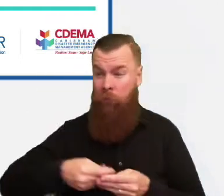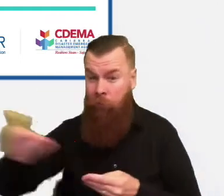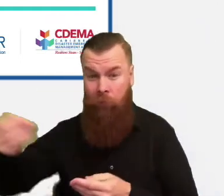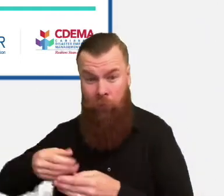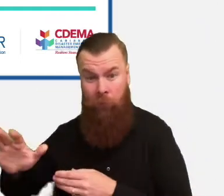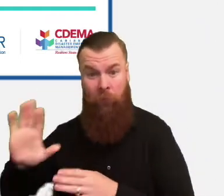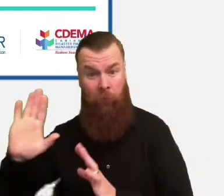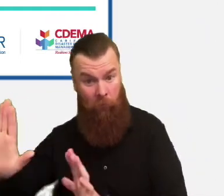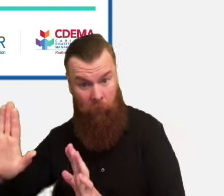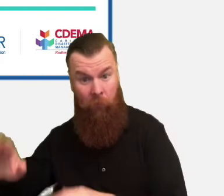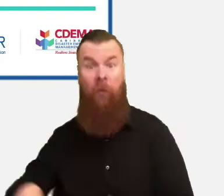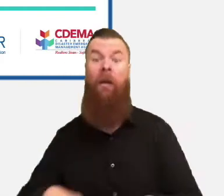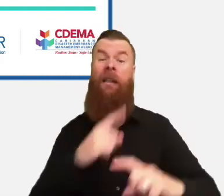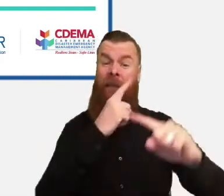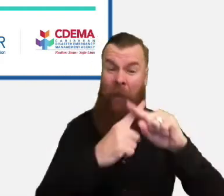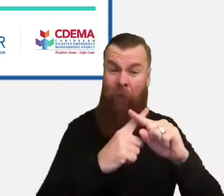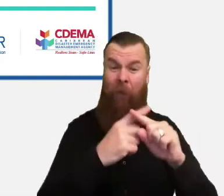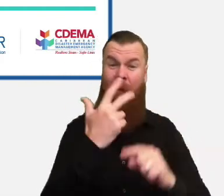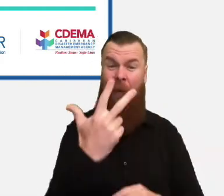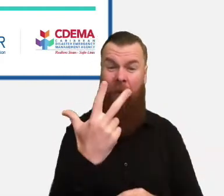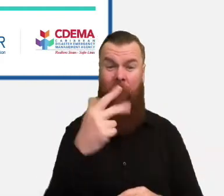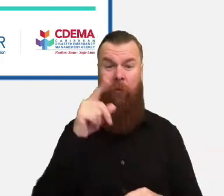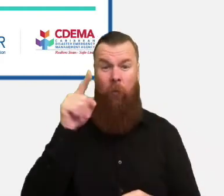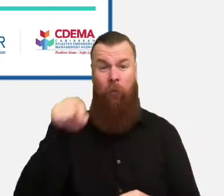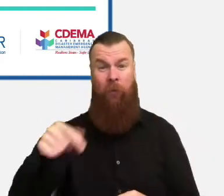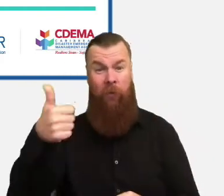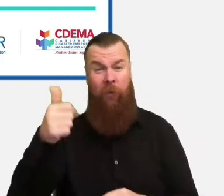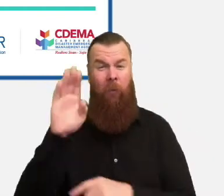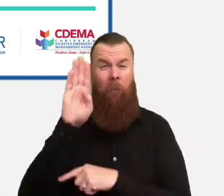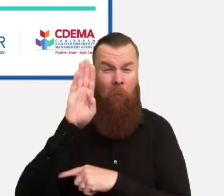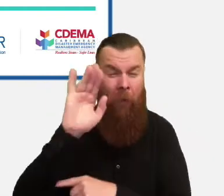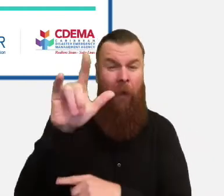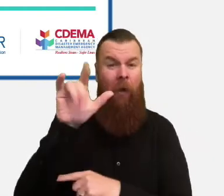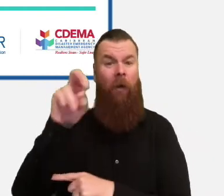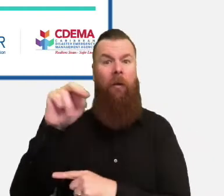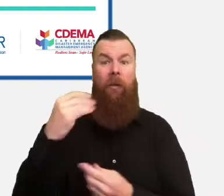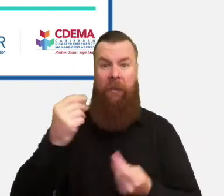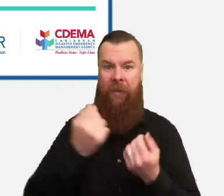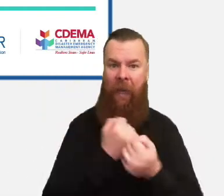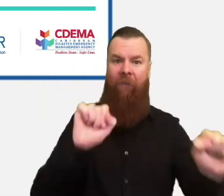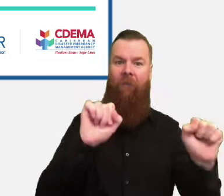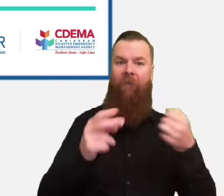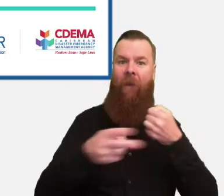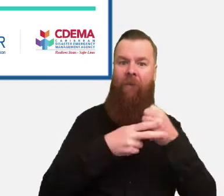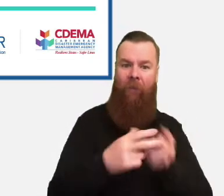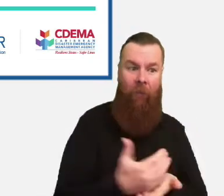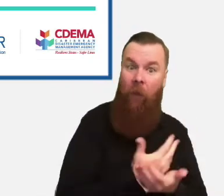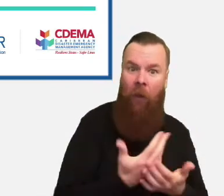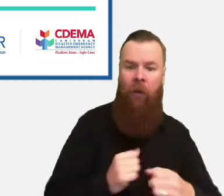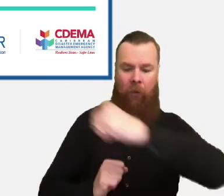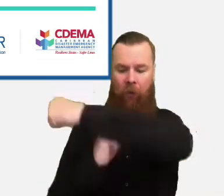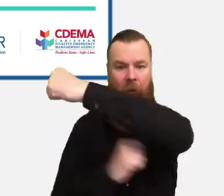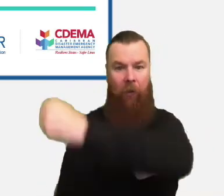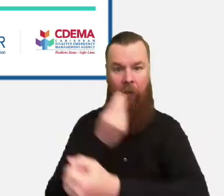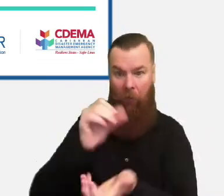billion, by making that initial investment. We see in Hurricane Sandy in New York that when they had